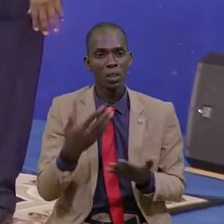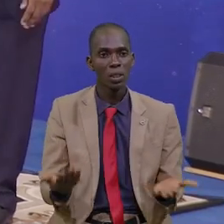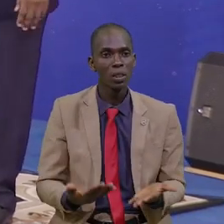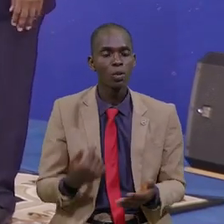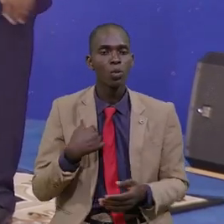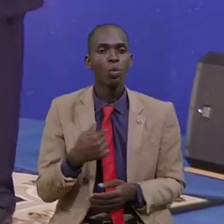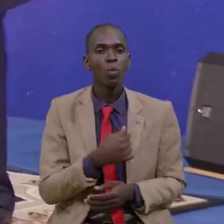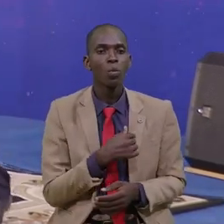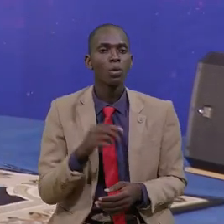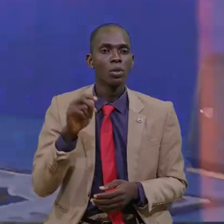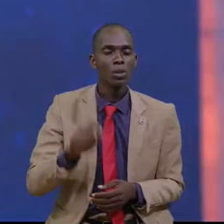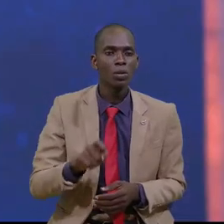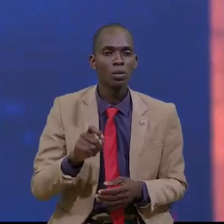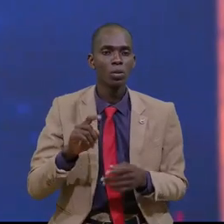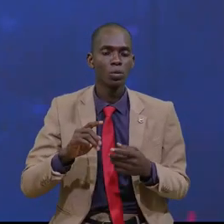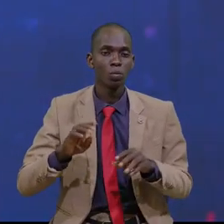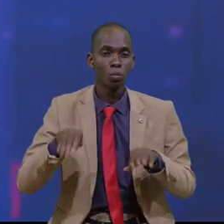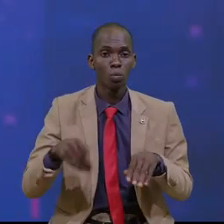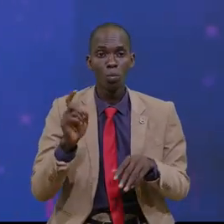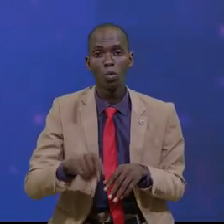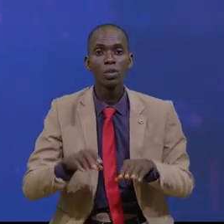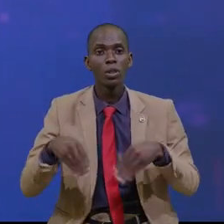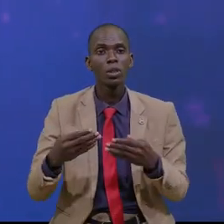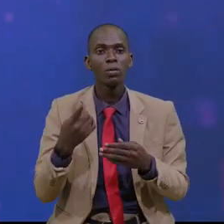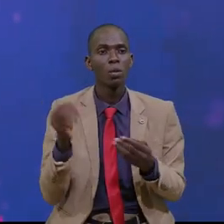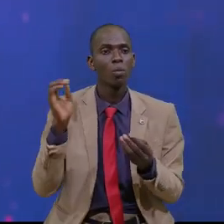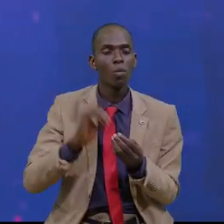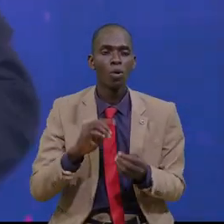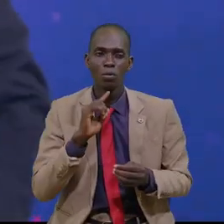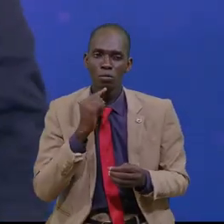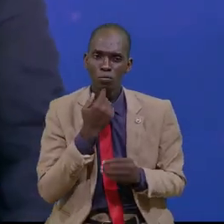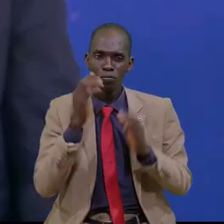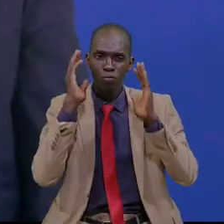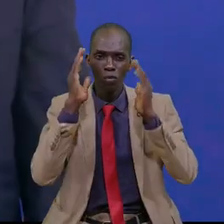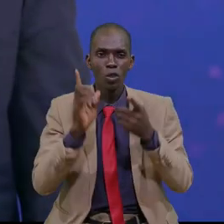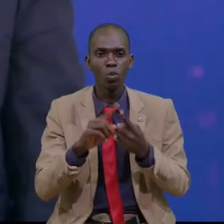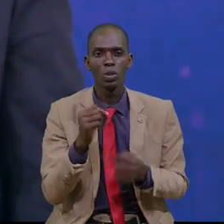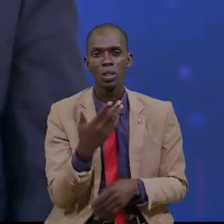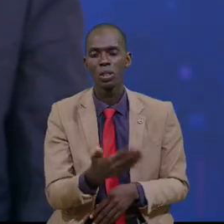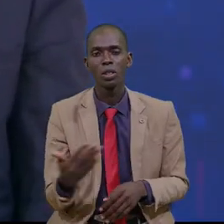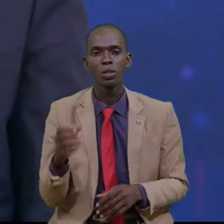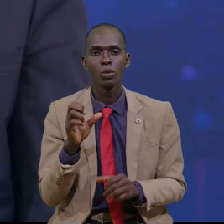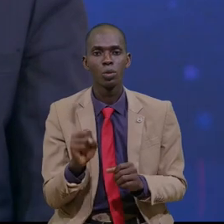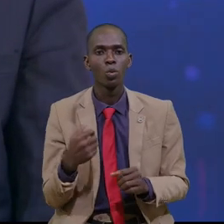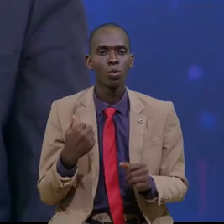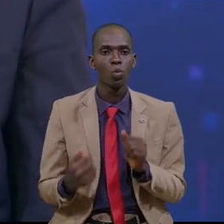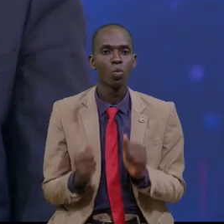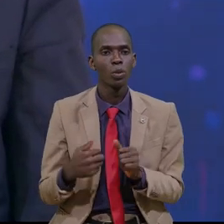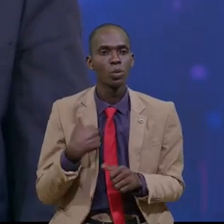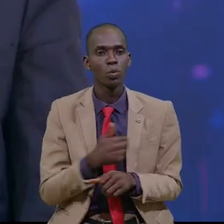give the more earnest heed to the things which we have heard, lest at any